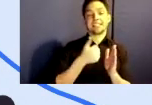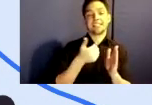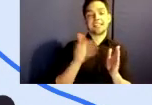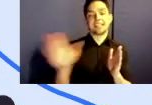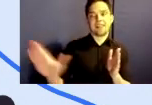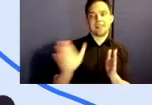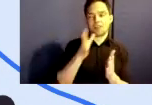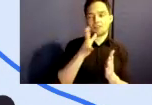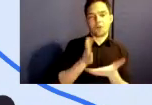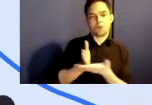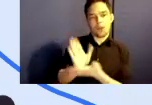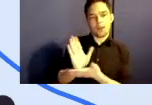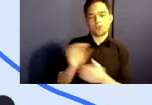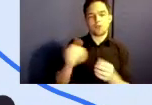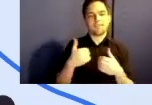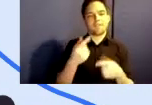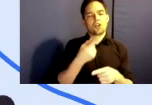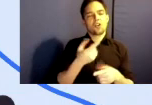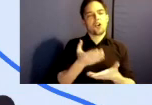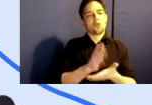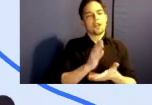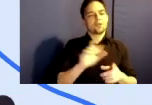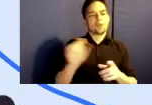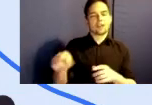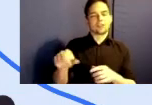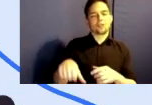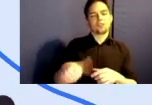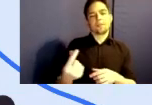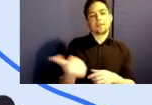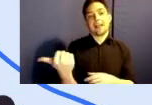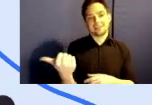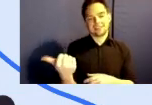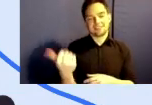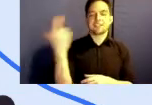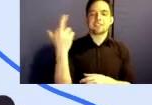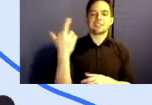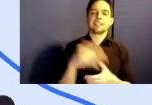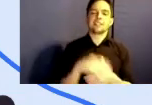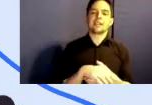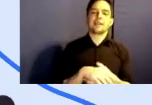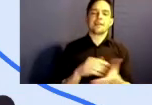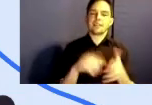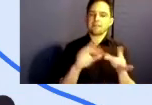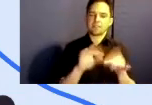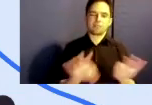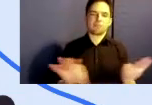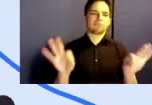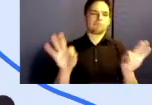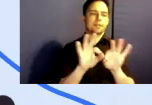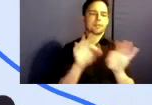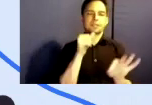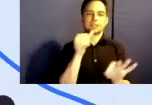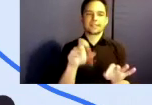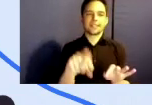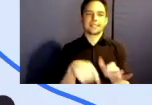has a right to ask you to do anything otherwise, because it's sometimes, this message is important, but it's not